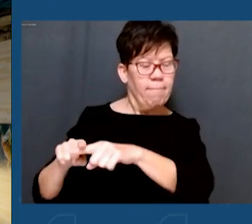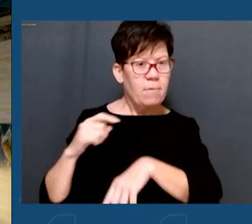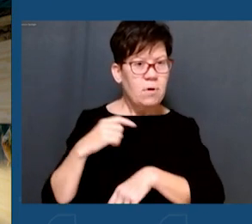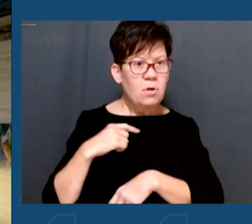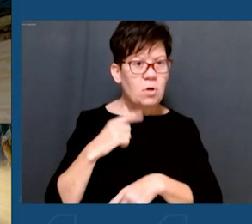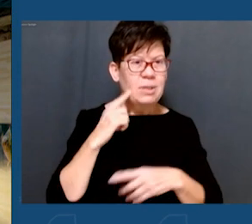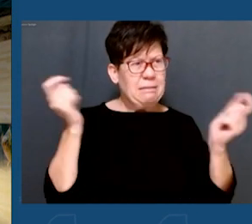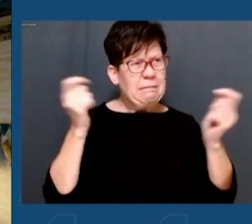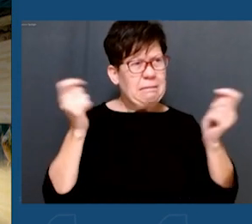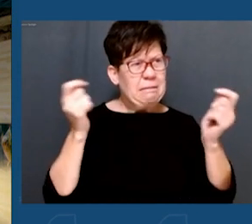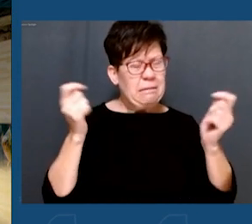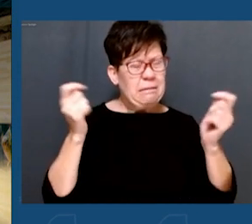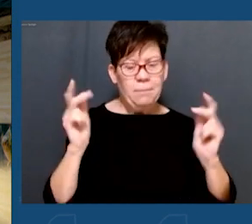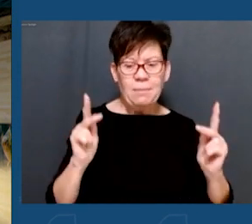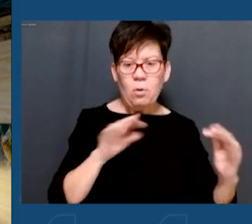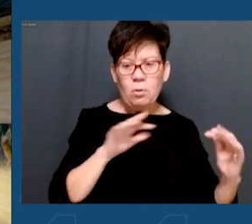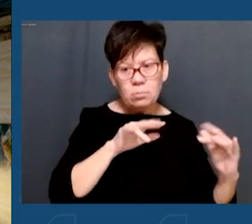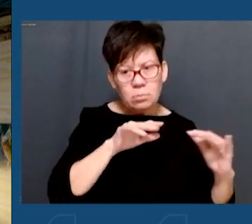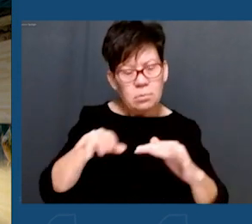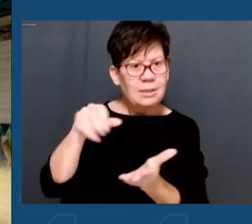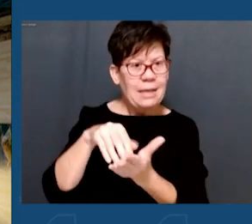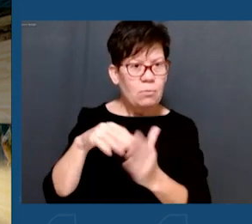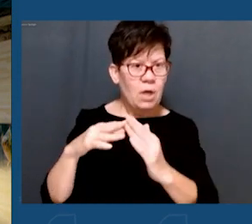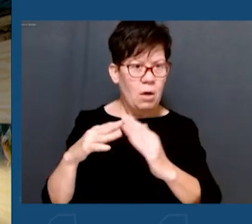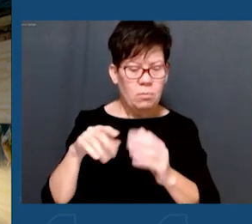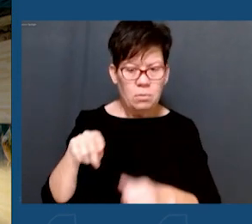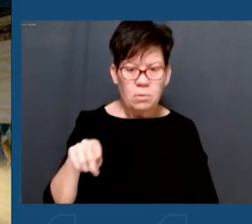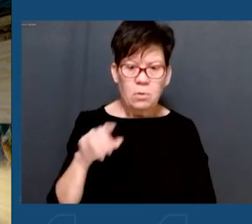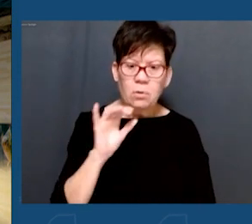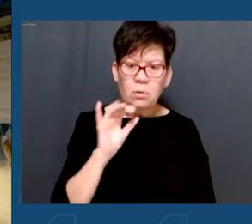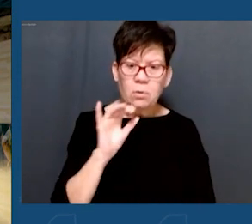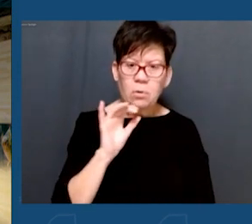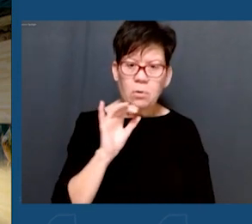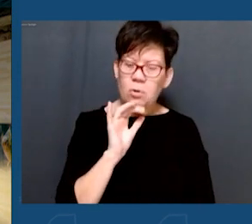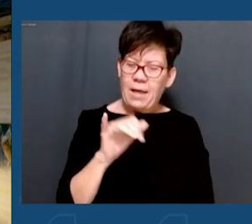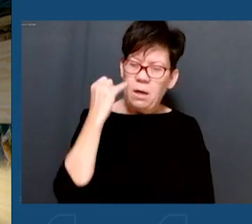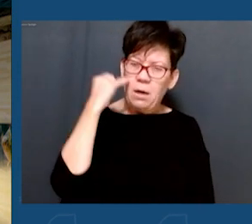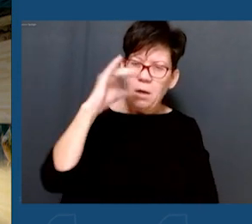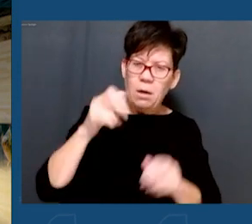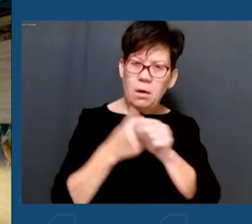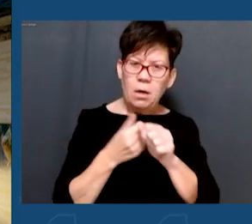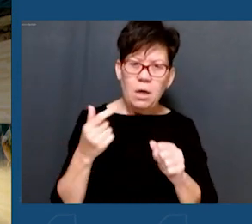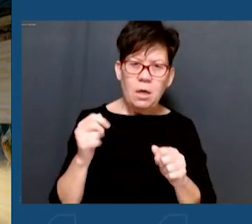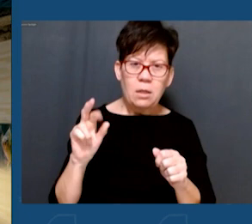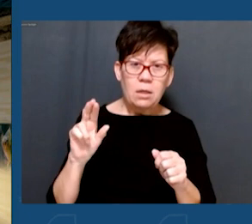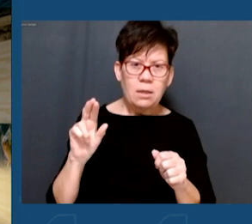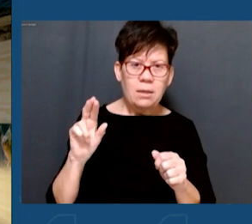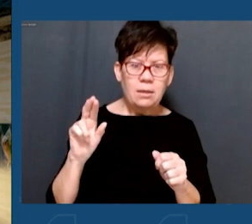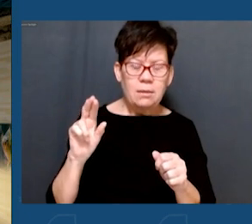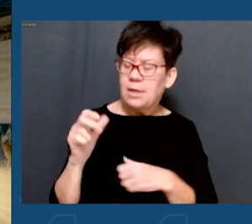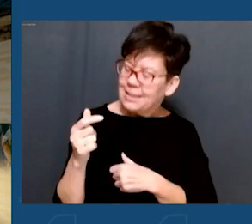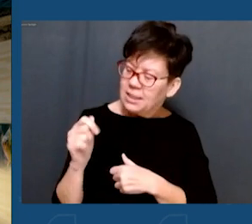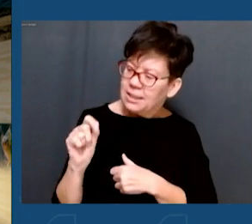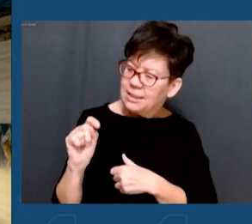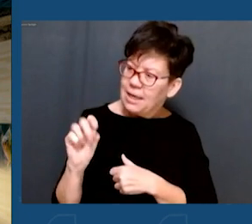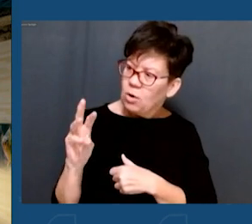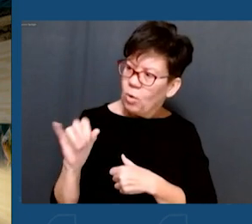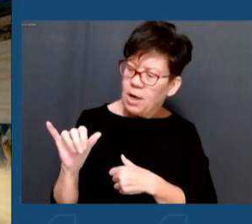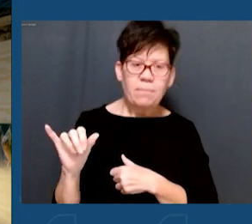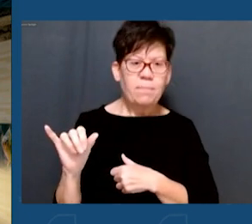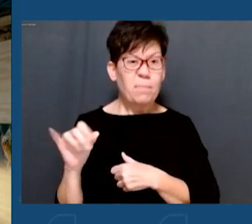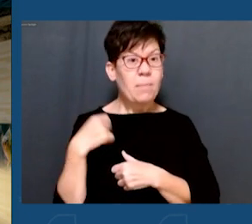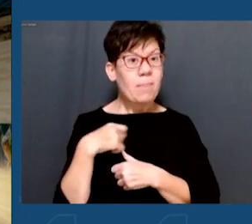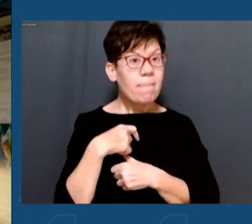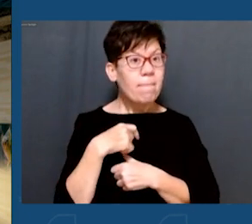neighborhoods. Investments here. So that's the whole impetus between this gateway concept. We purchase vacant properties